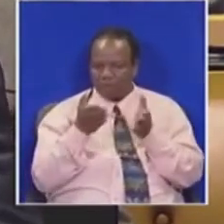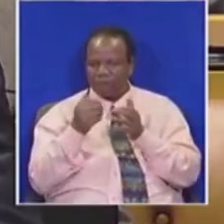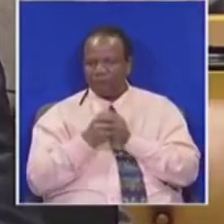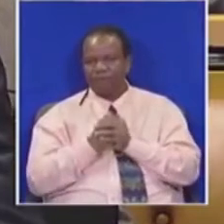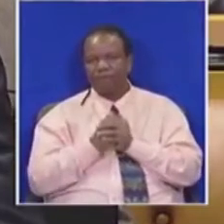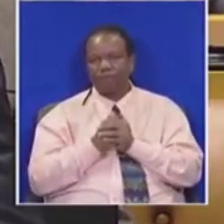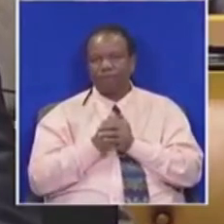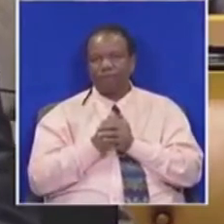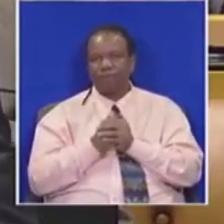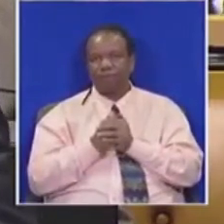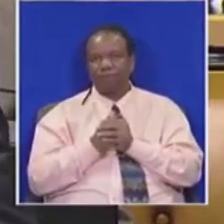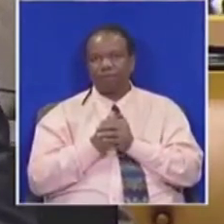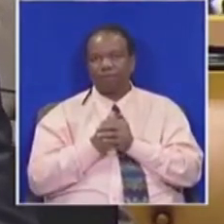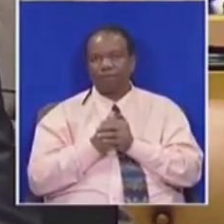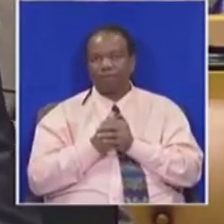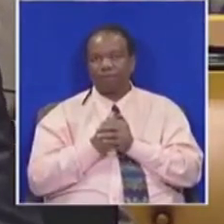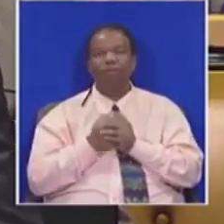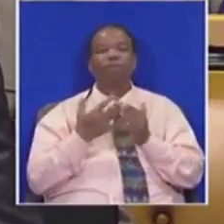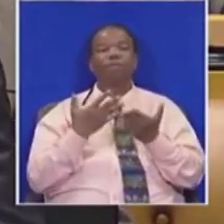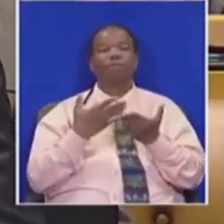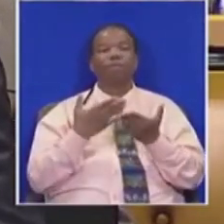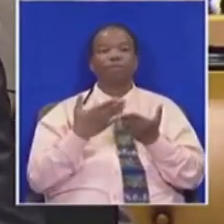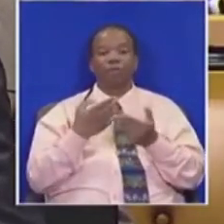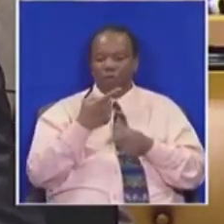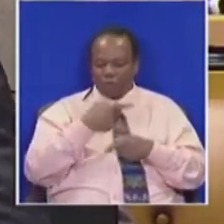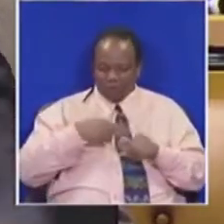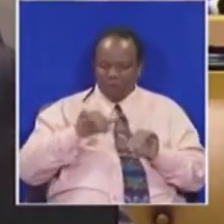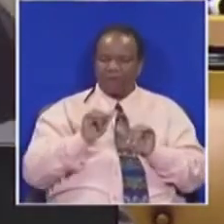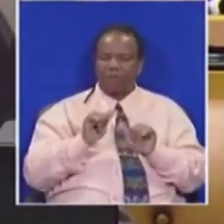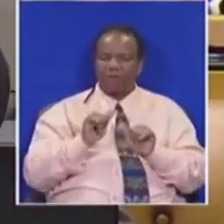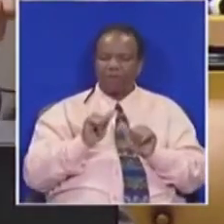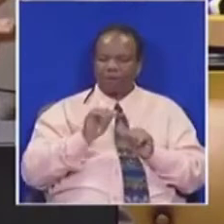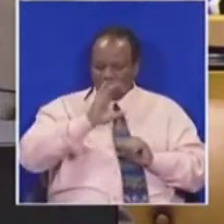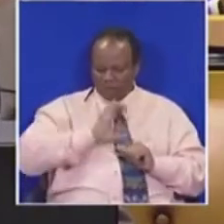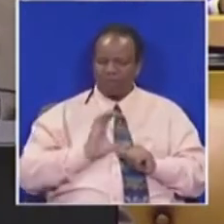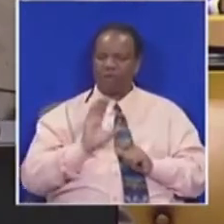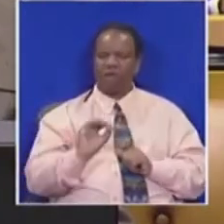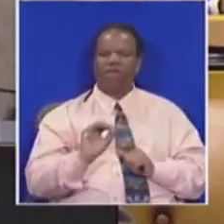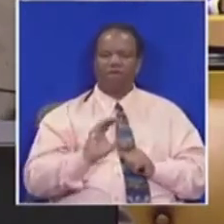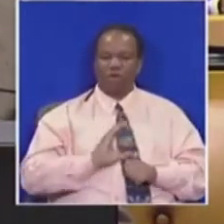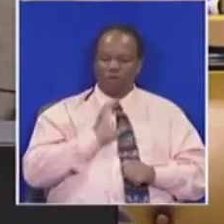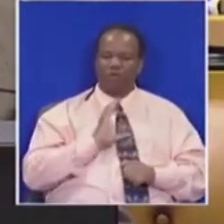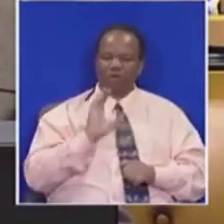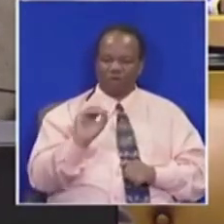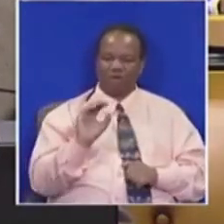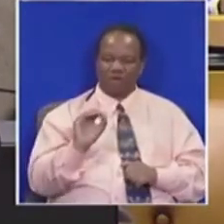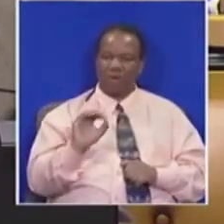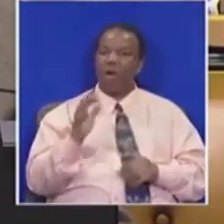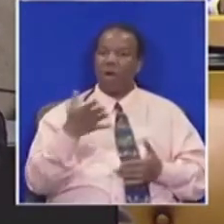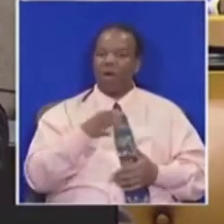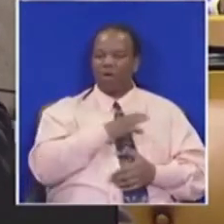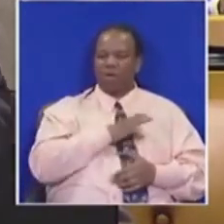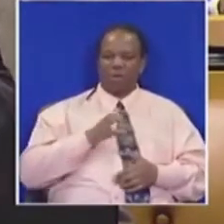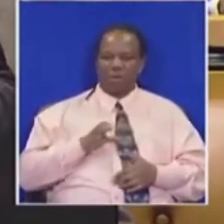will arise. So we should have confidence in the efficacy of that whole process of the appointment